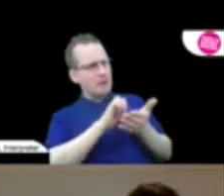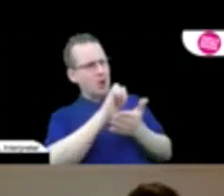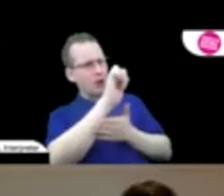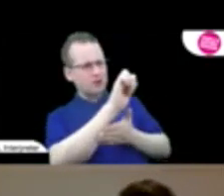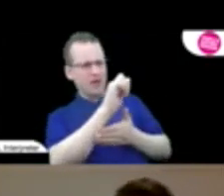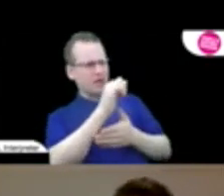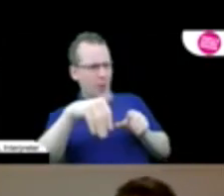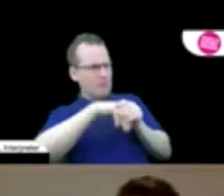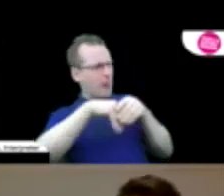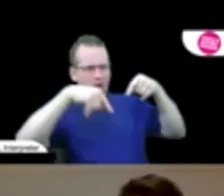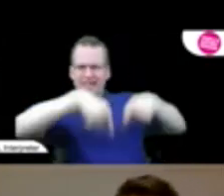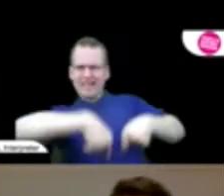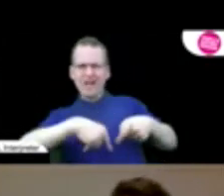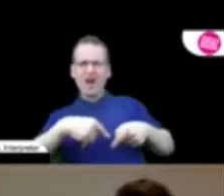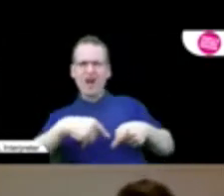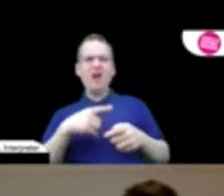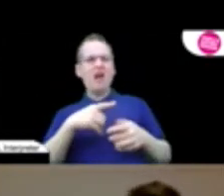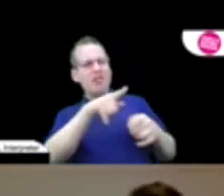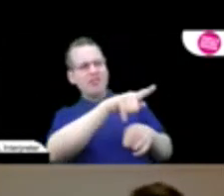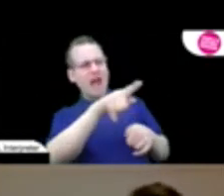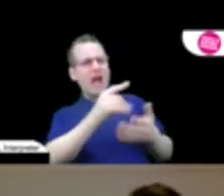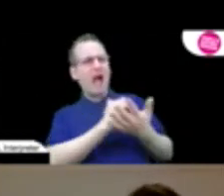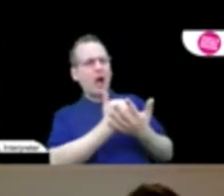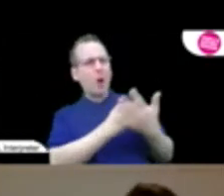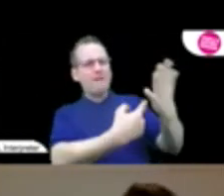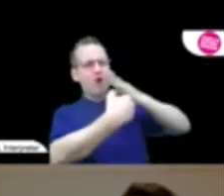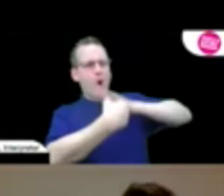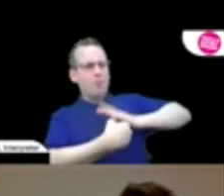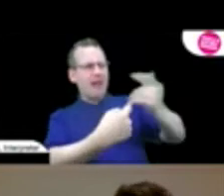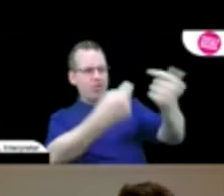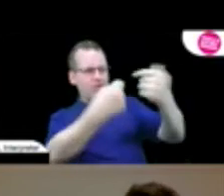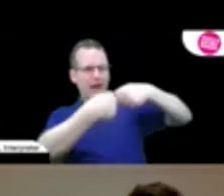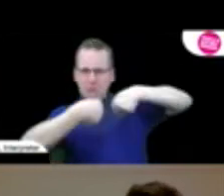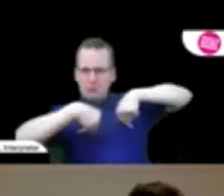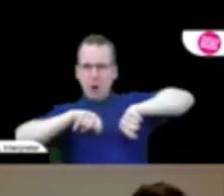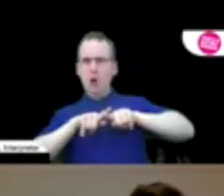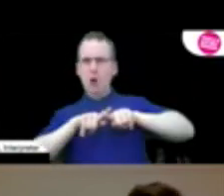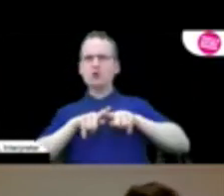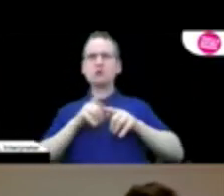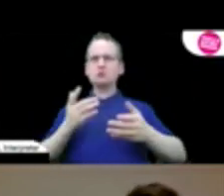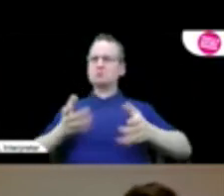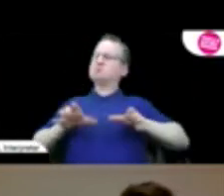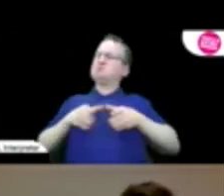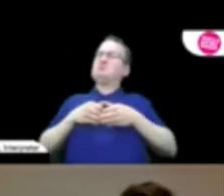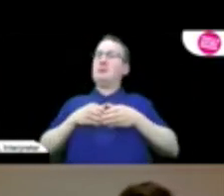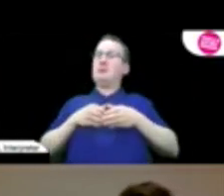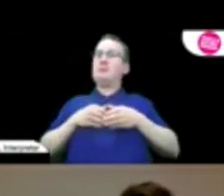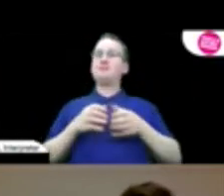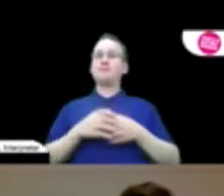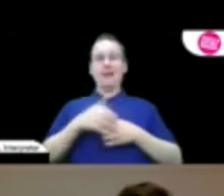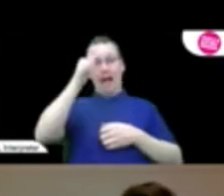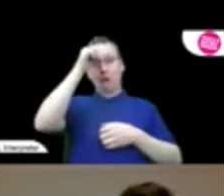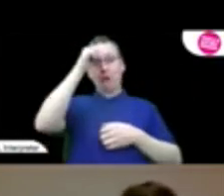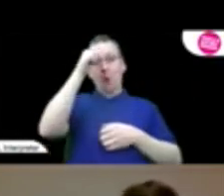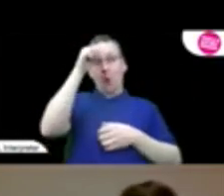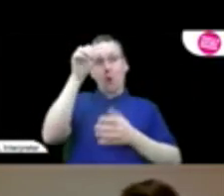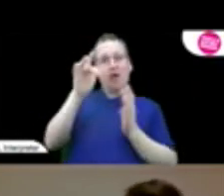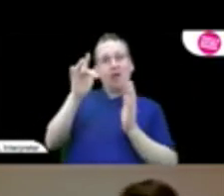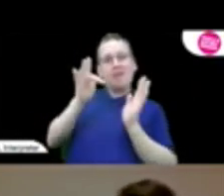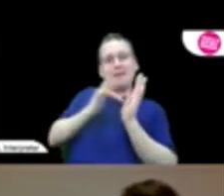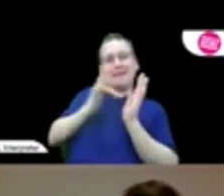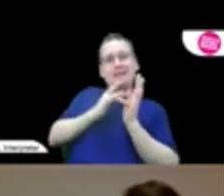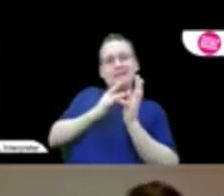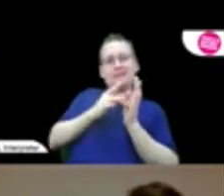belong here, and they're homophobic and they're threatening us. And so I remember around kind of like the mid-noughties,